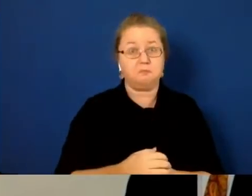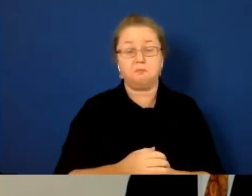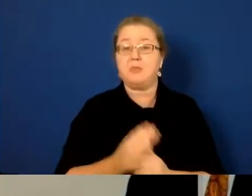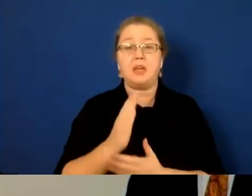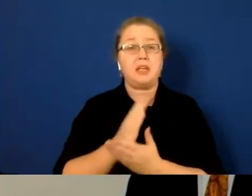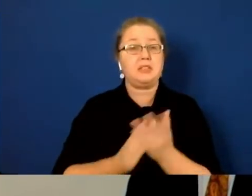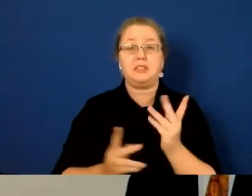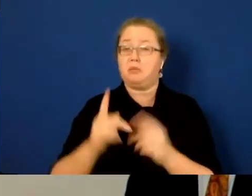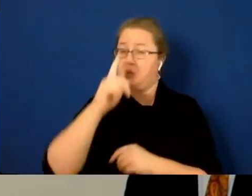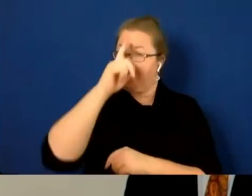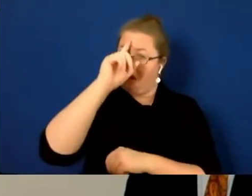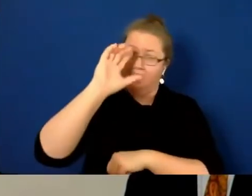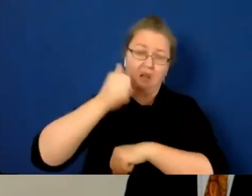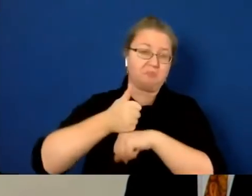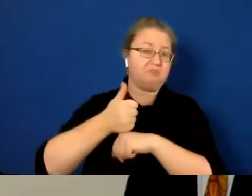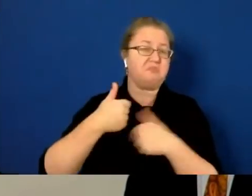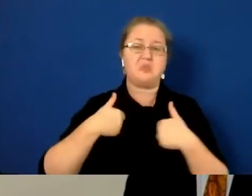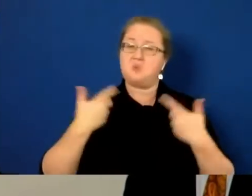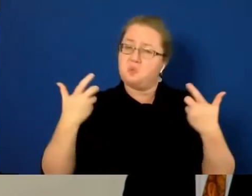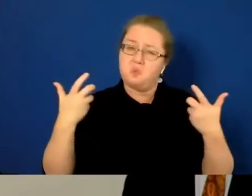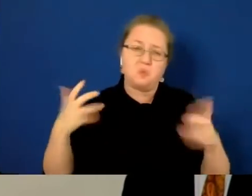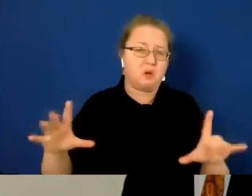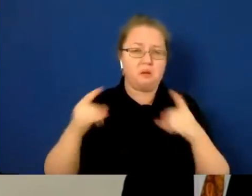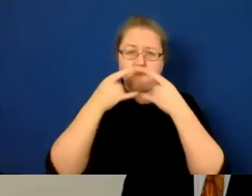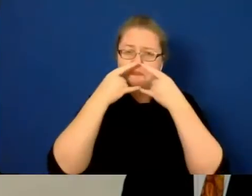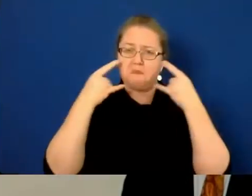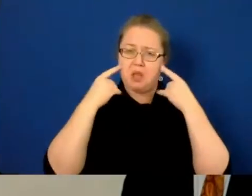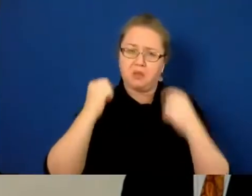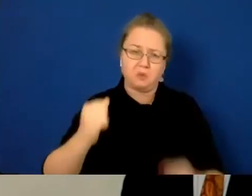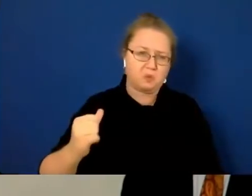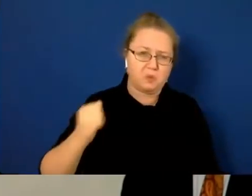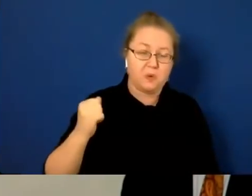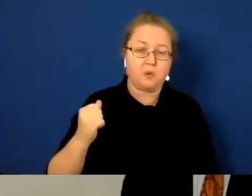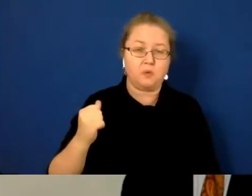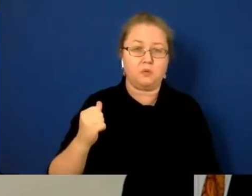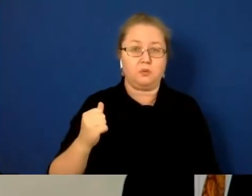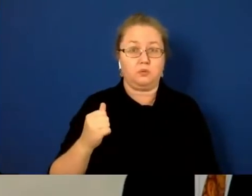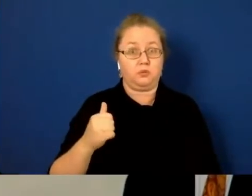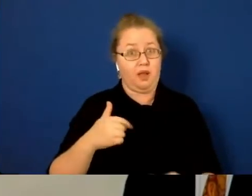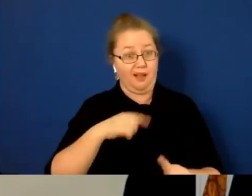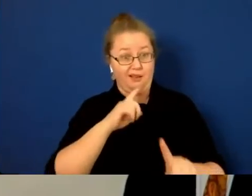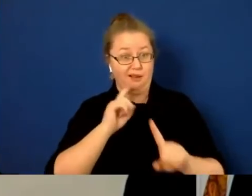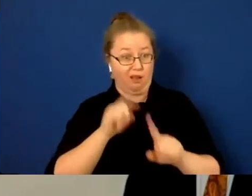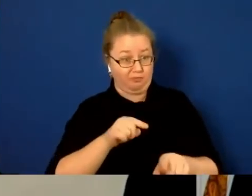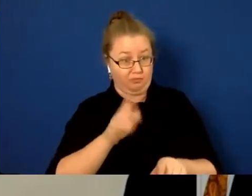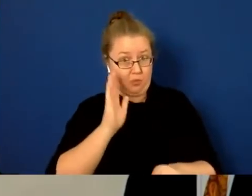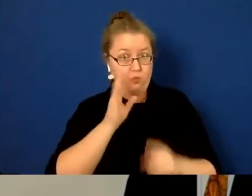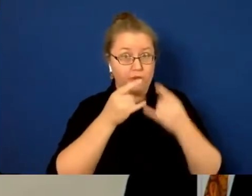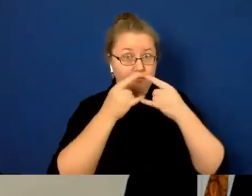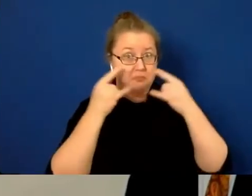if it was mandatory, they would be wearing them. I'm wondering if you can articulate for me if there might be some